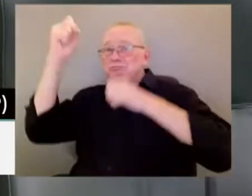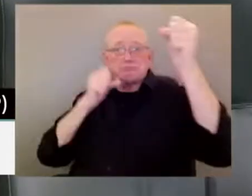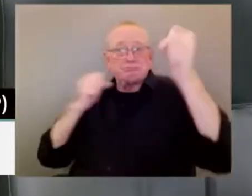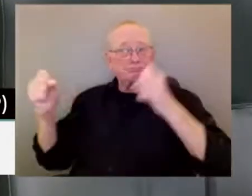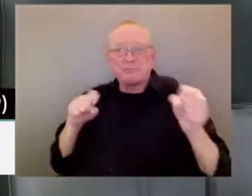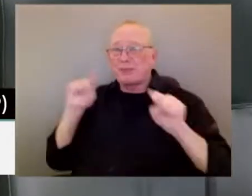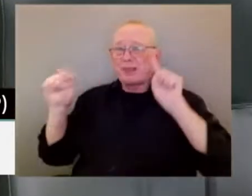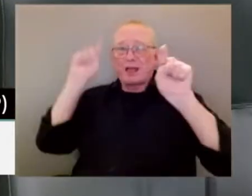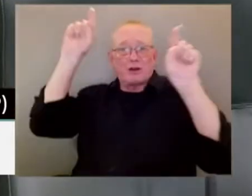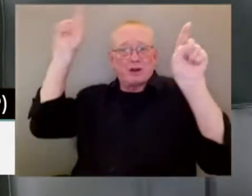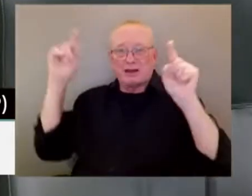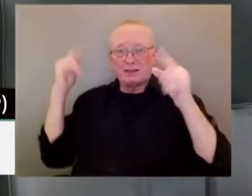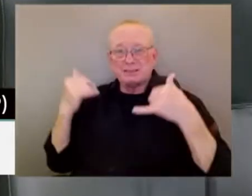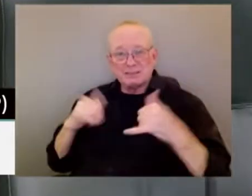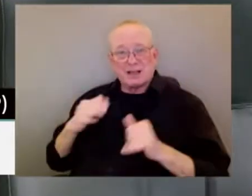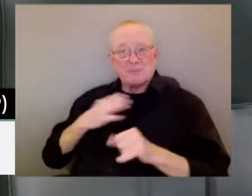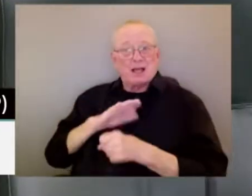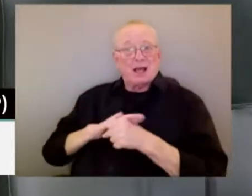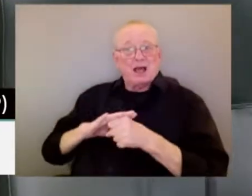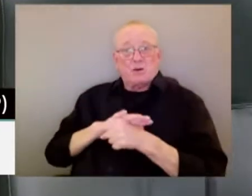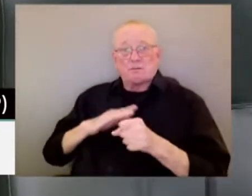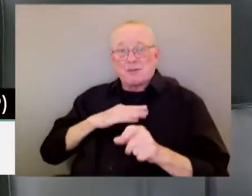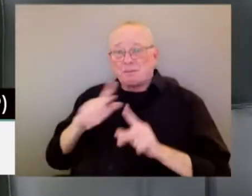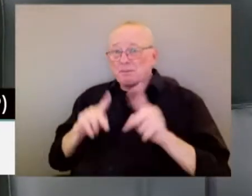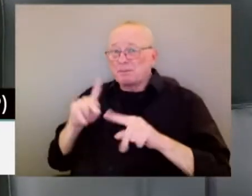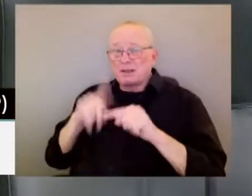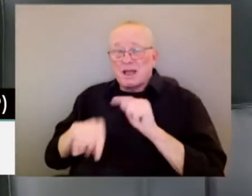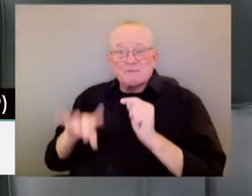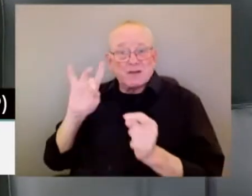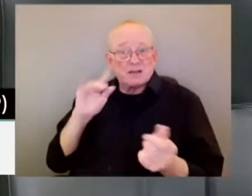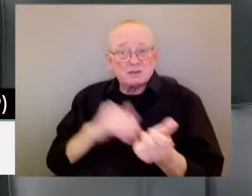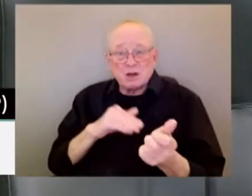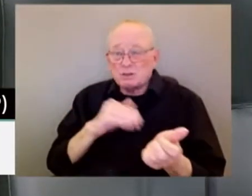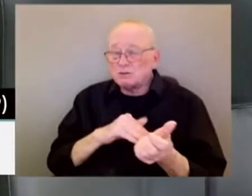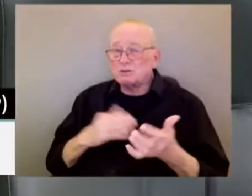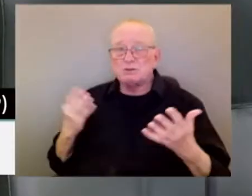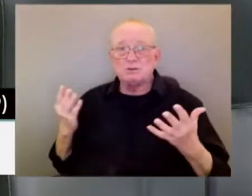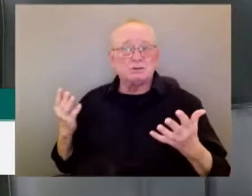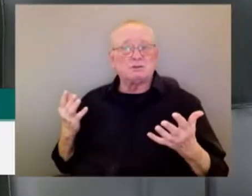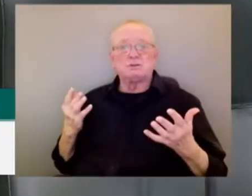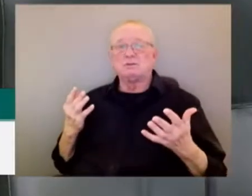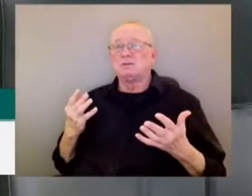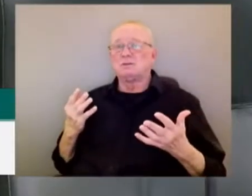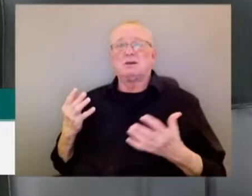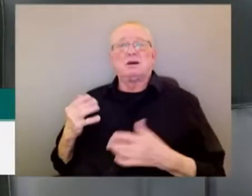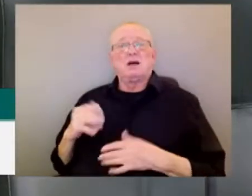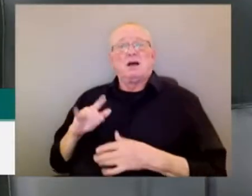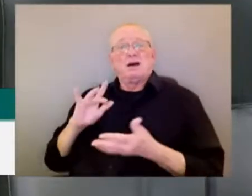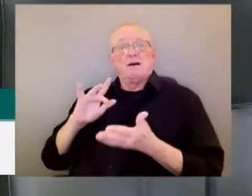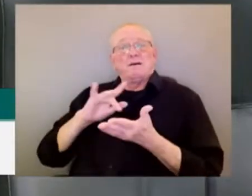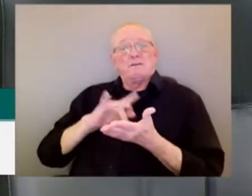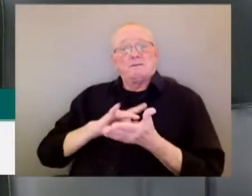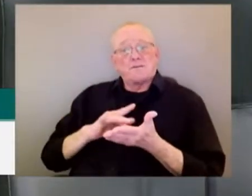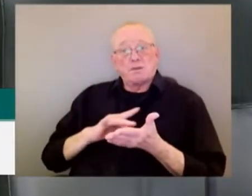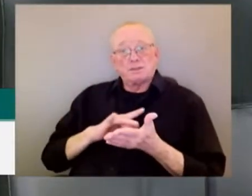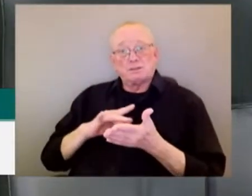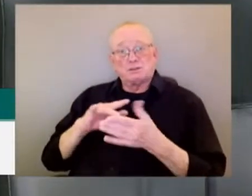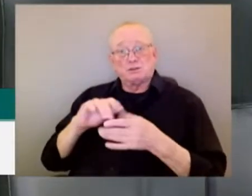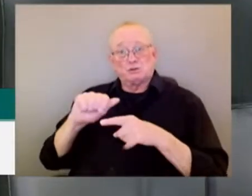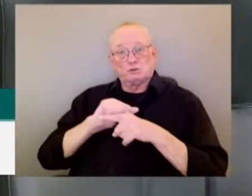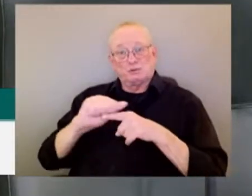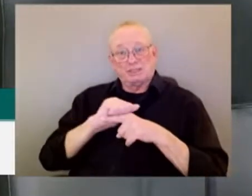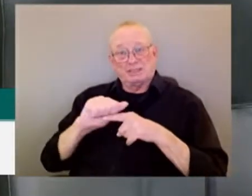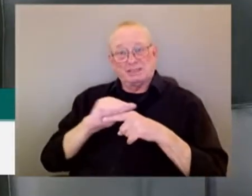the businesses like the Sutina Pharmacy are struggling to retain trained pharmacists whose visa extension hasn't been approved, I get